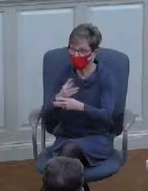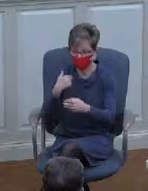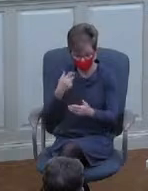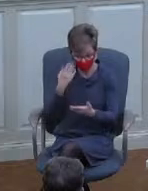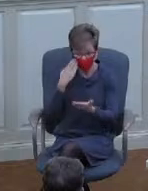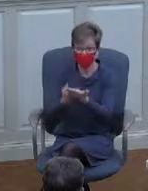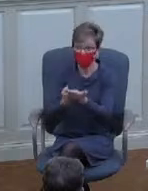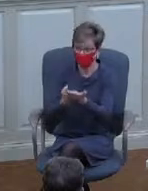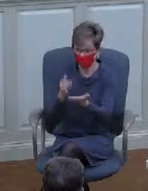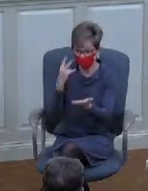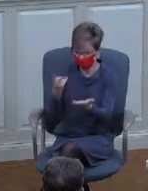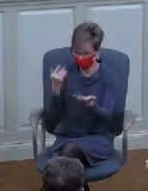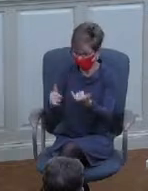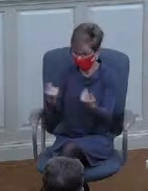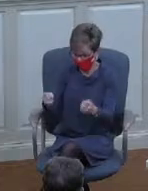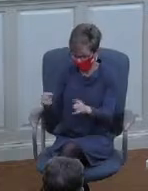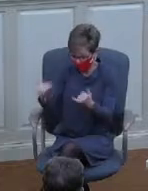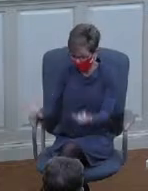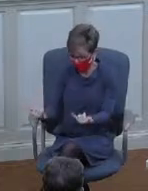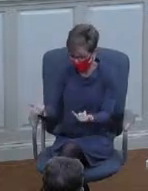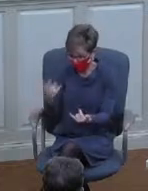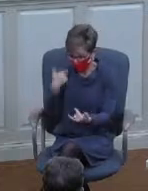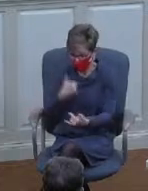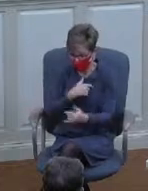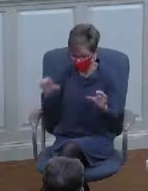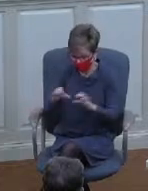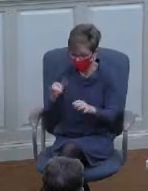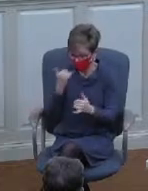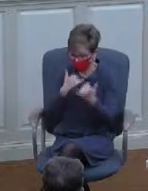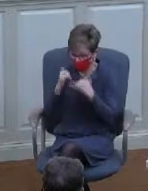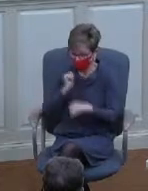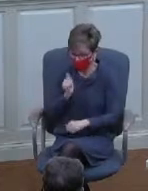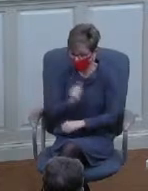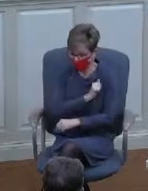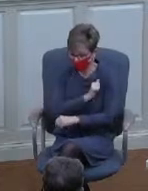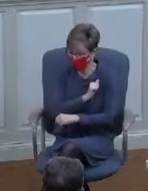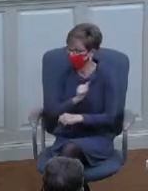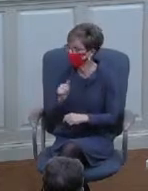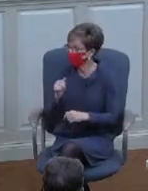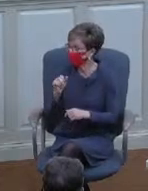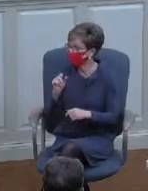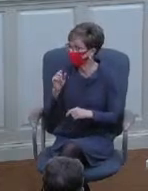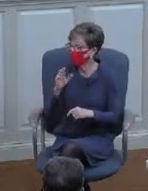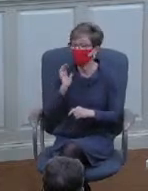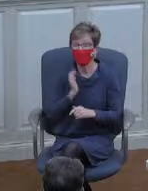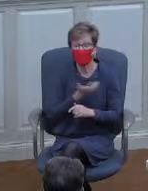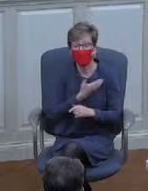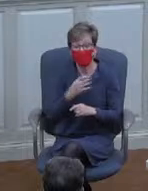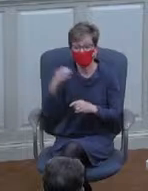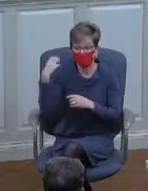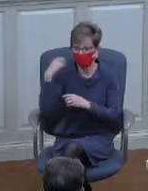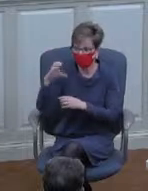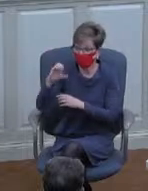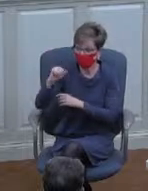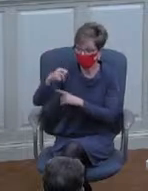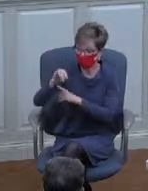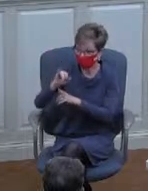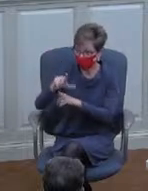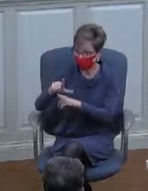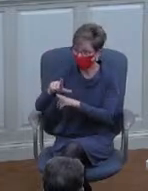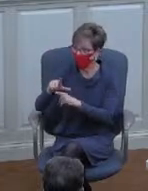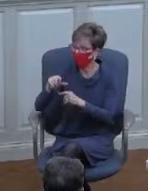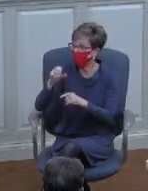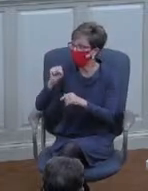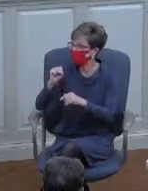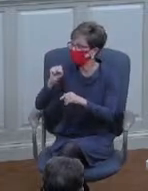undoing. During the War of 1812, during which our capital was invaded for the first time, the brilliant